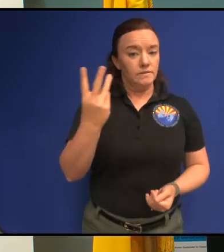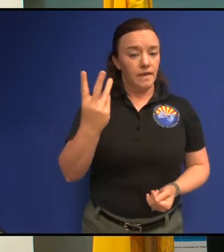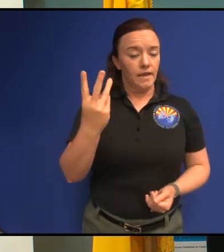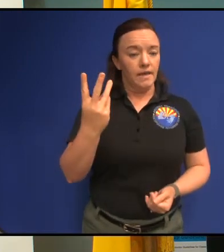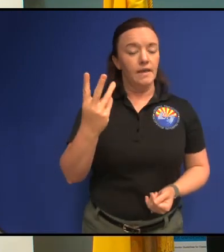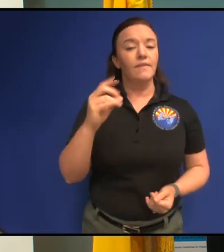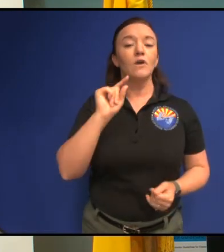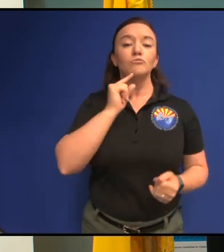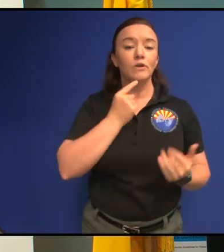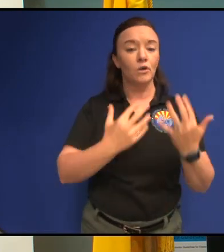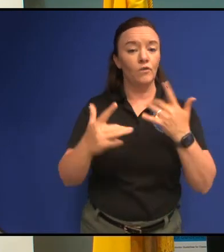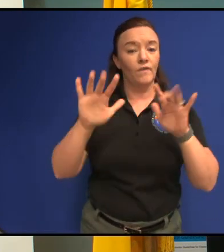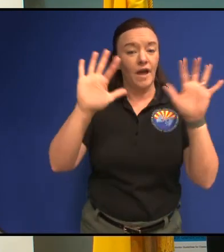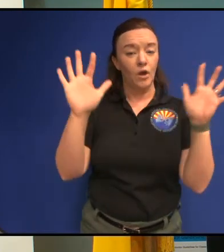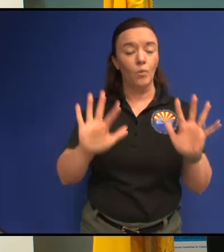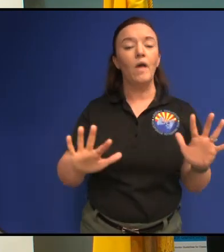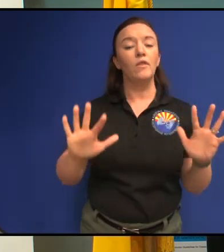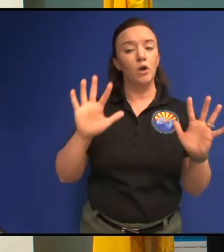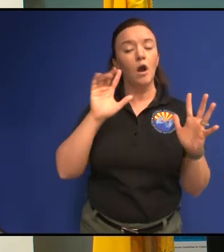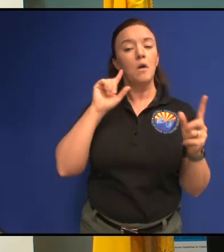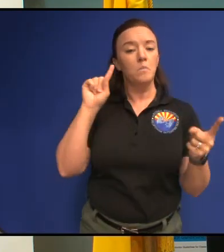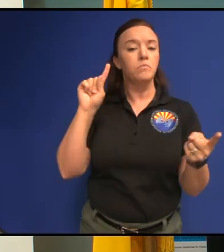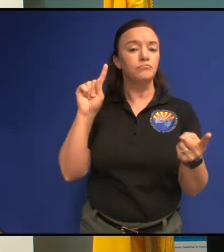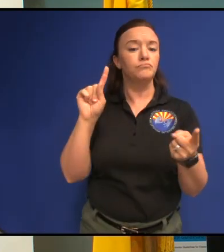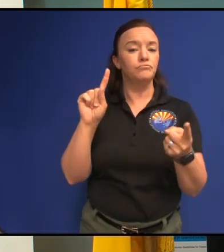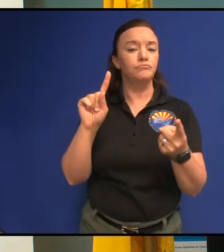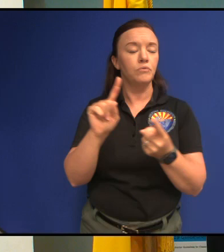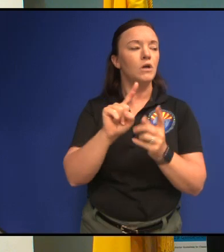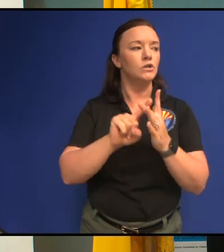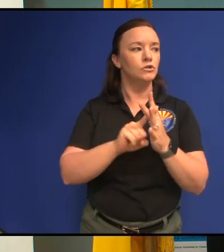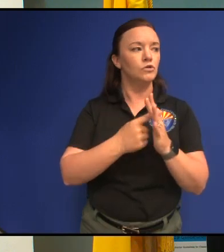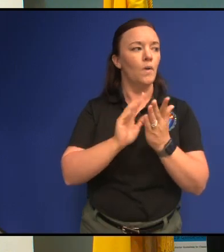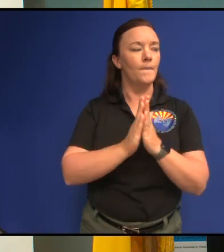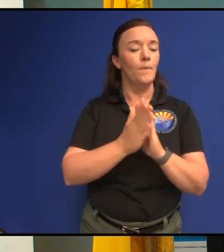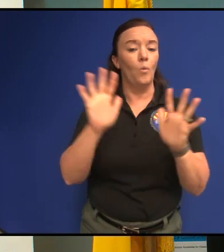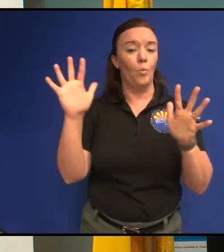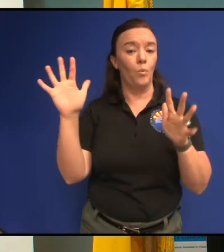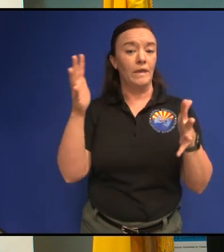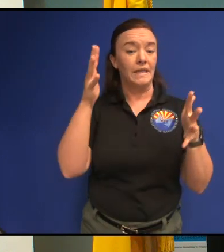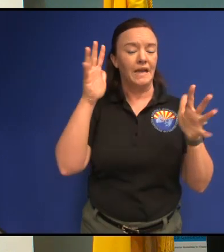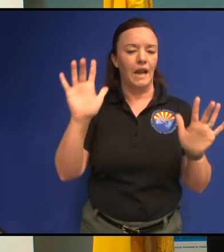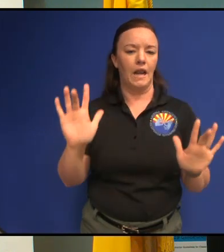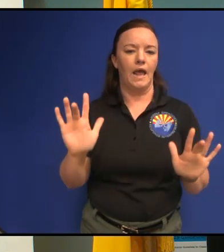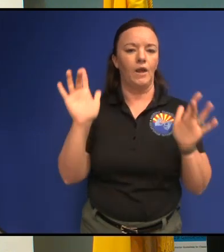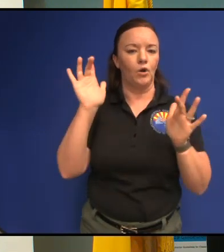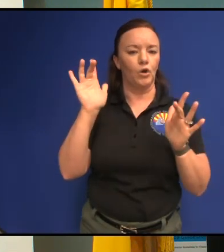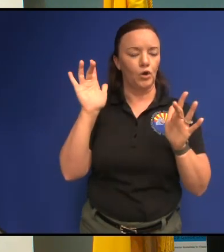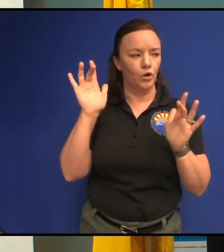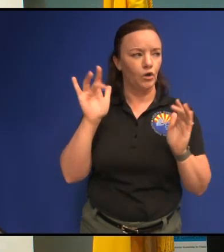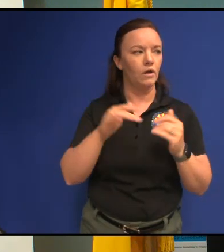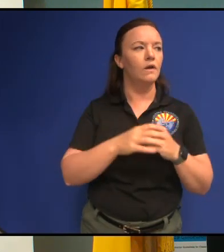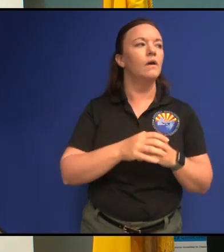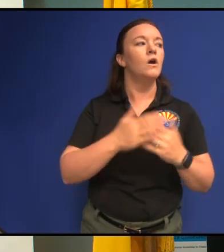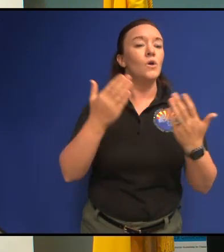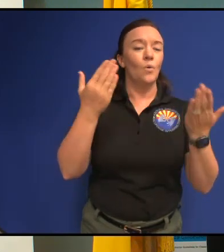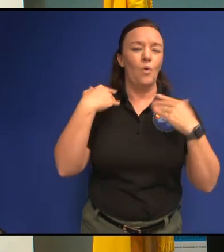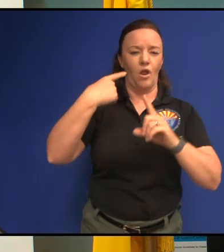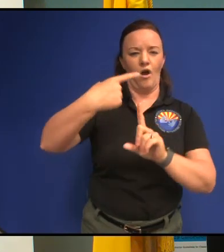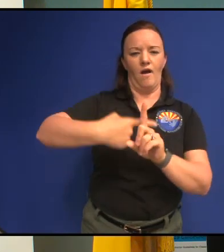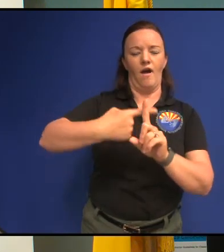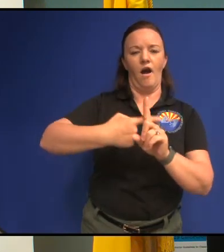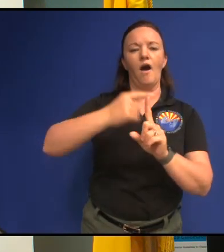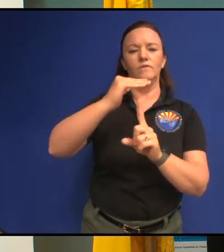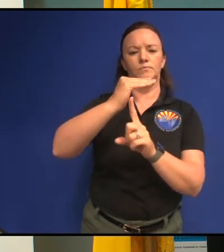those critical fire weather conditions. So we're starting to lighten our winds a little bit, cooling off just a hair, but